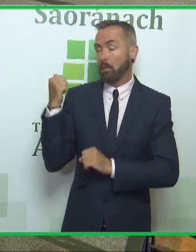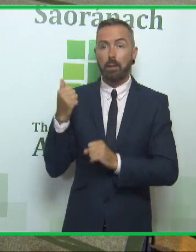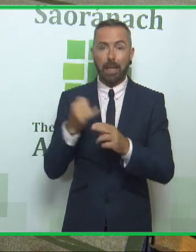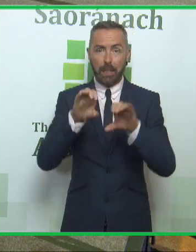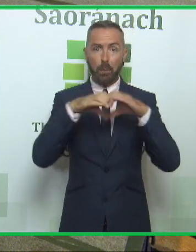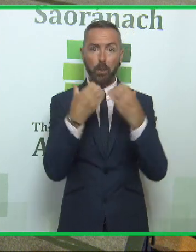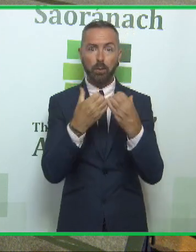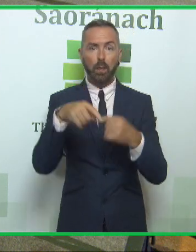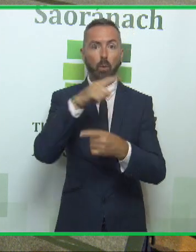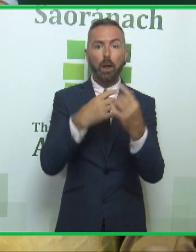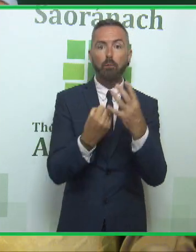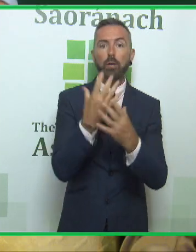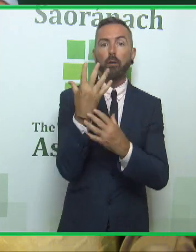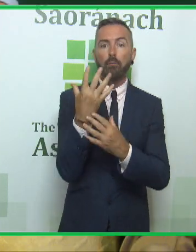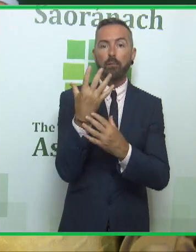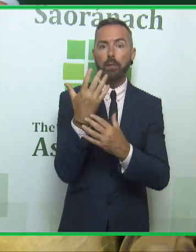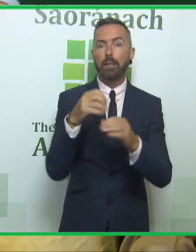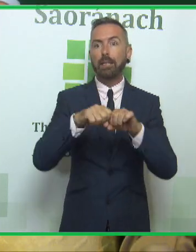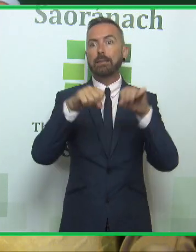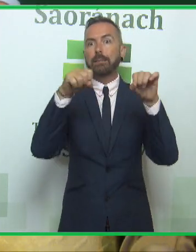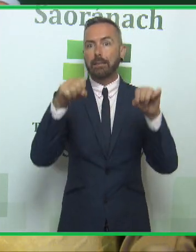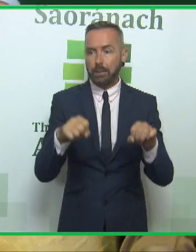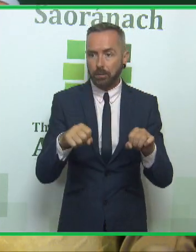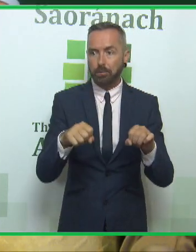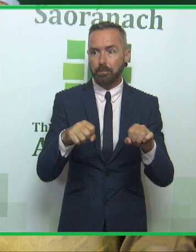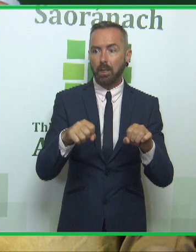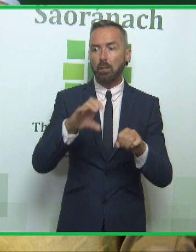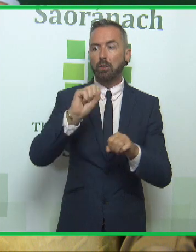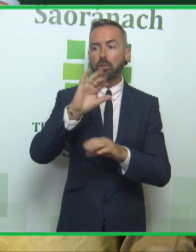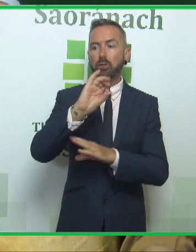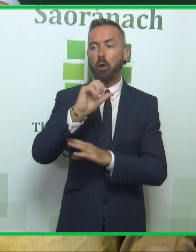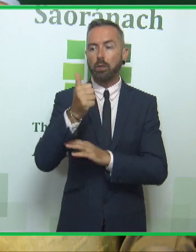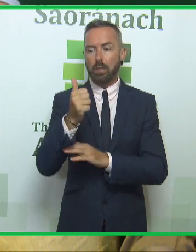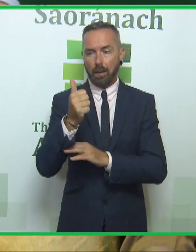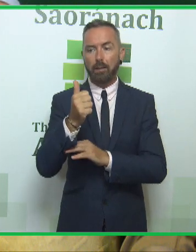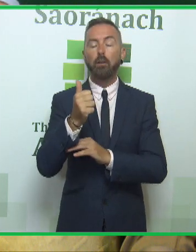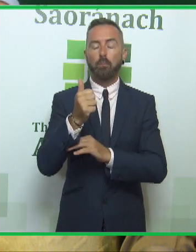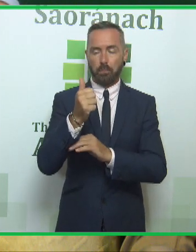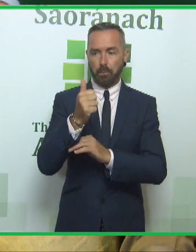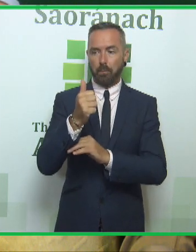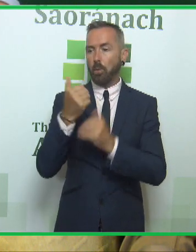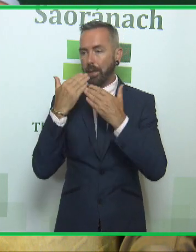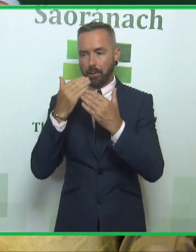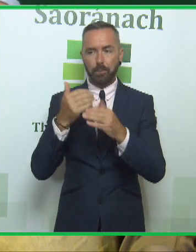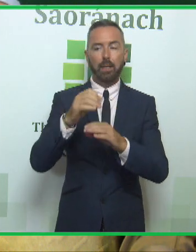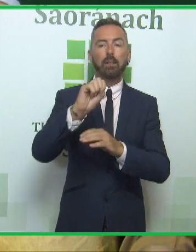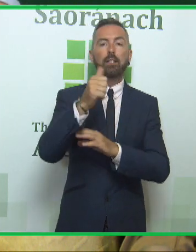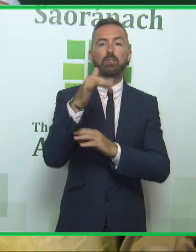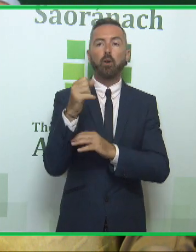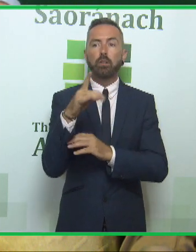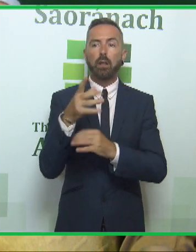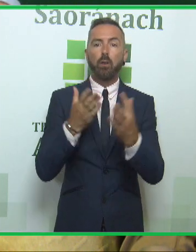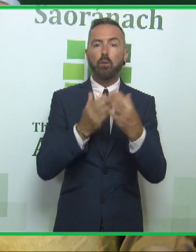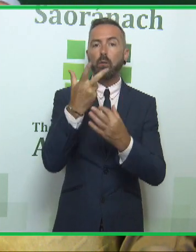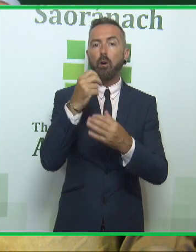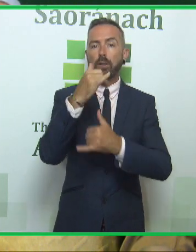So we are a recovery-orientated system of care. Soilse is up and running now 30 years, and through that 30 years, we've developed